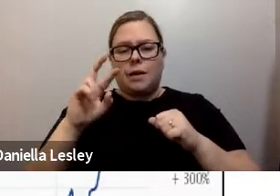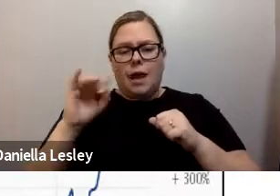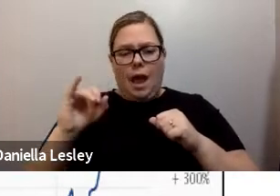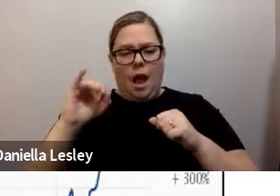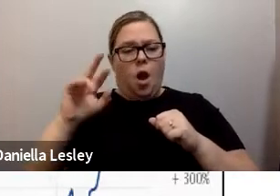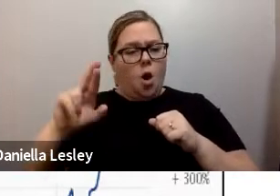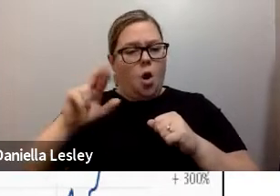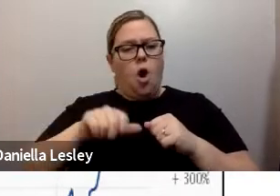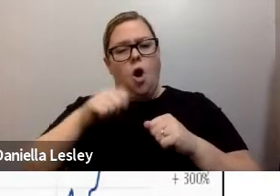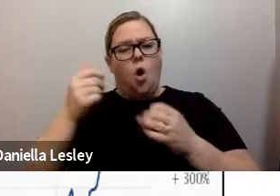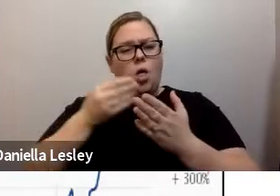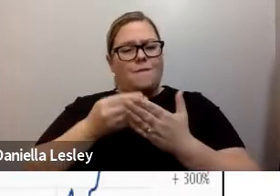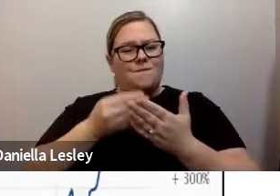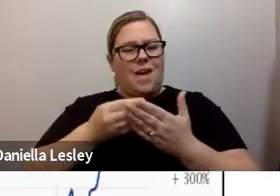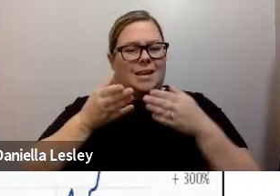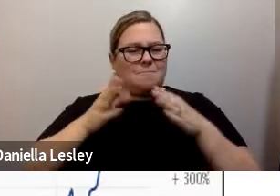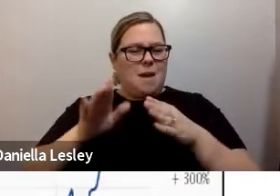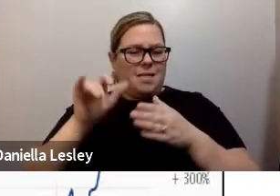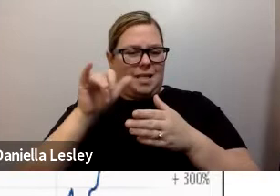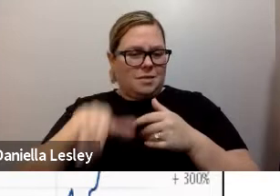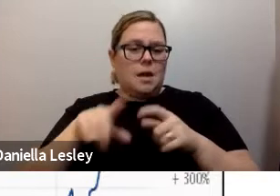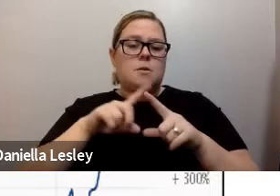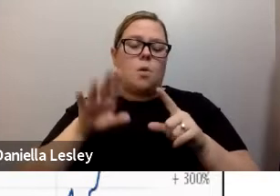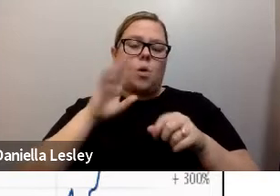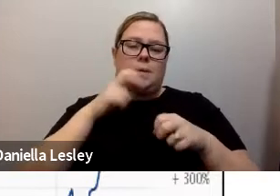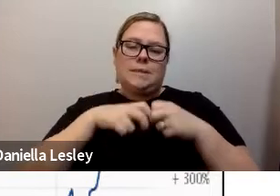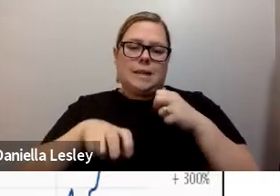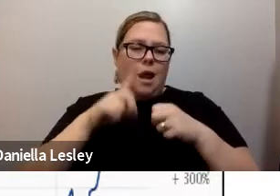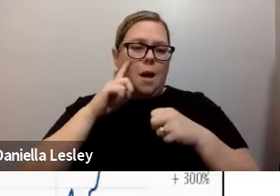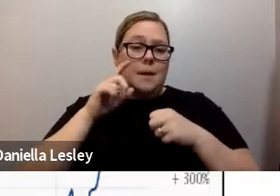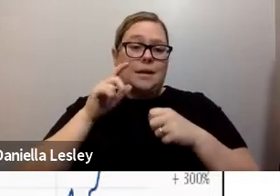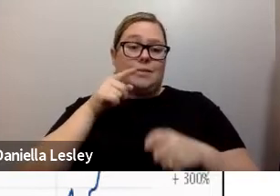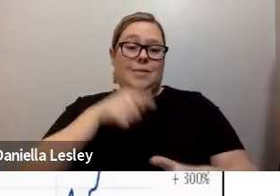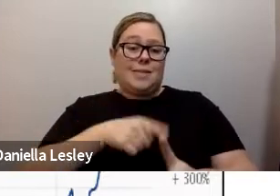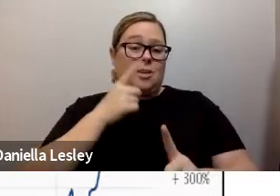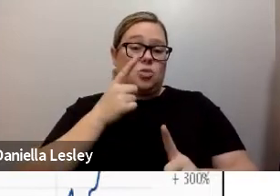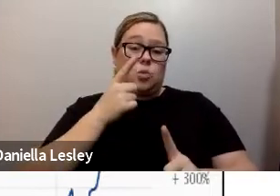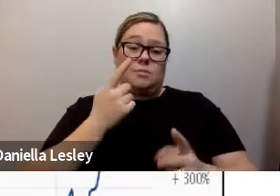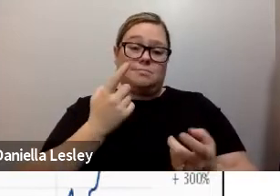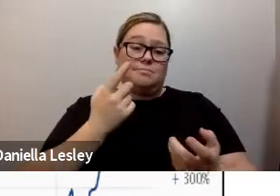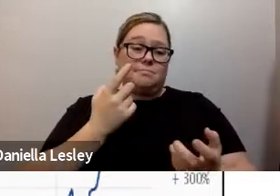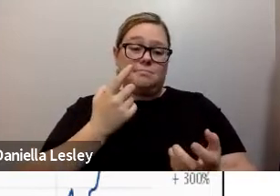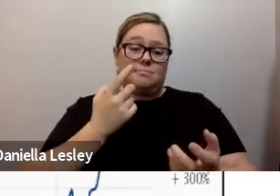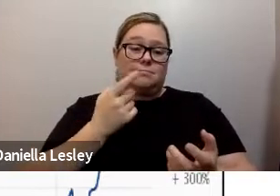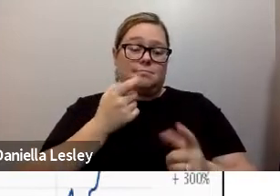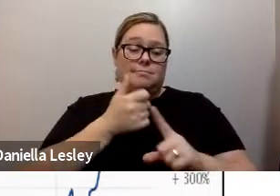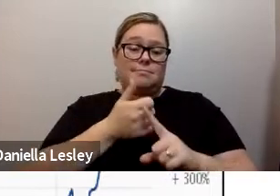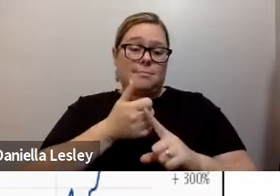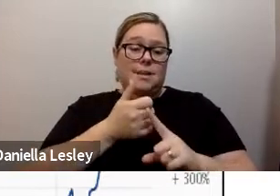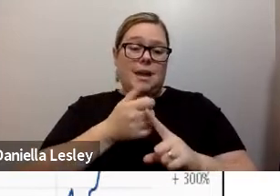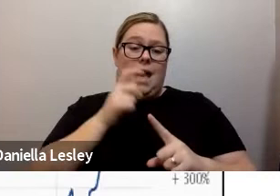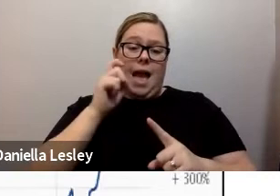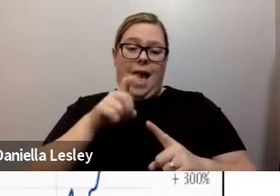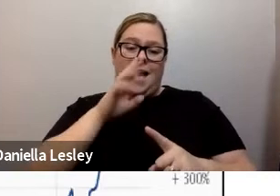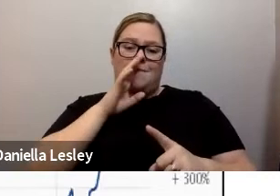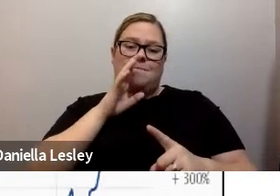other funding mechanisms like that, but it's going to be a tough one because ultimately this one is got to stand on